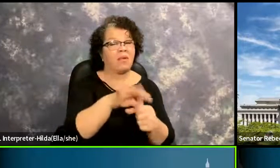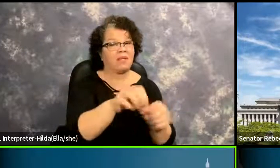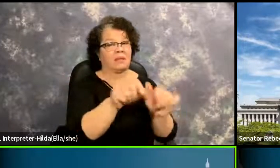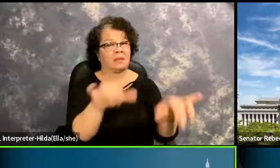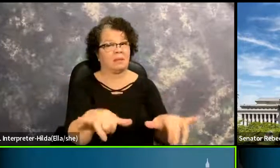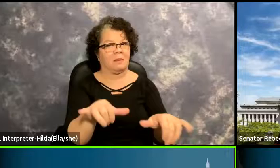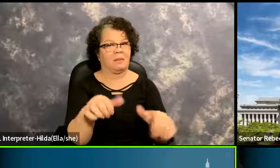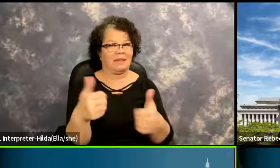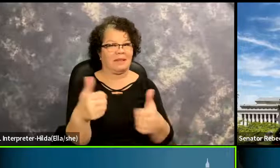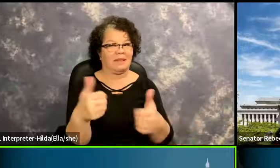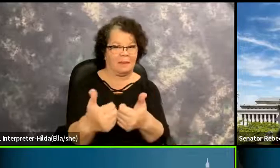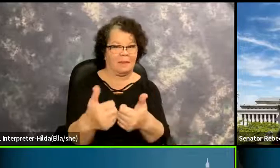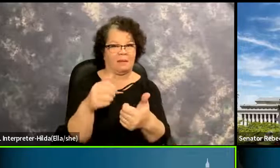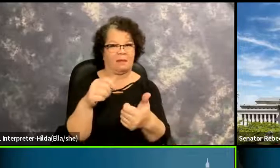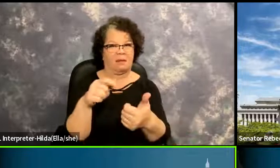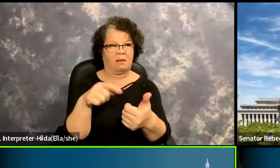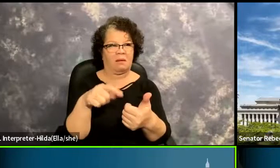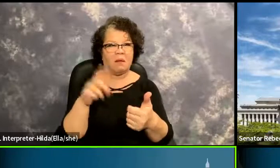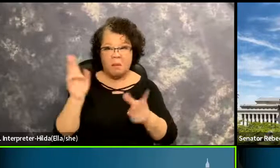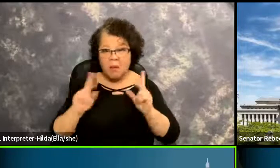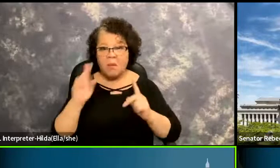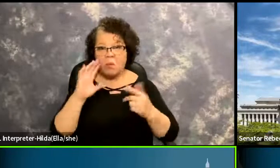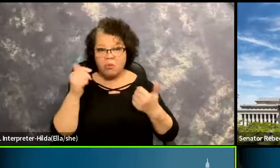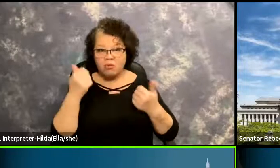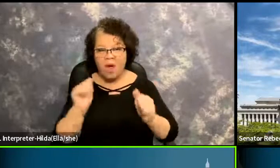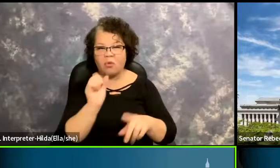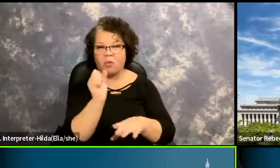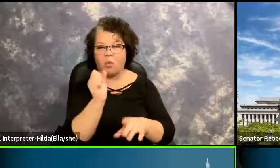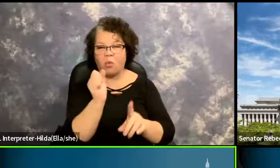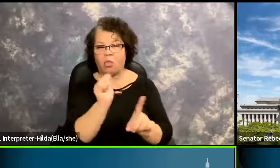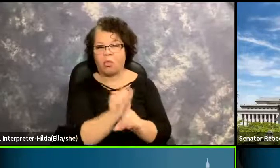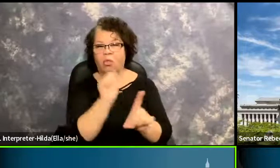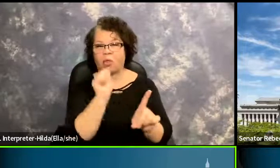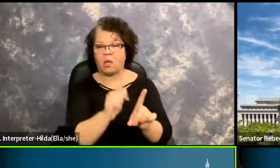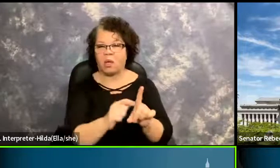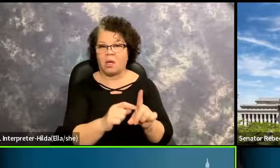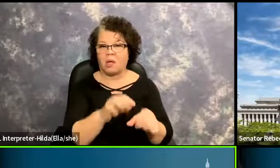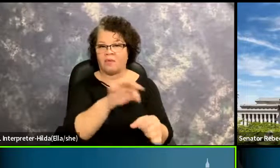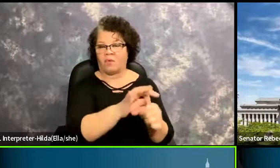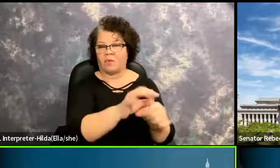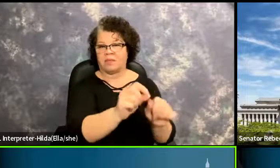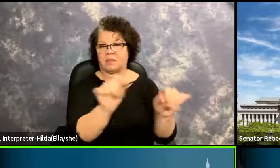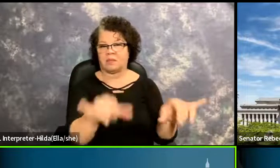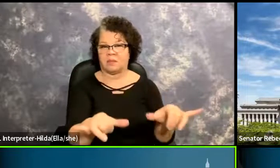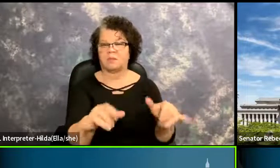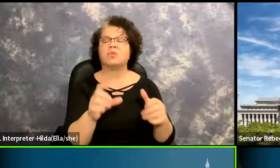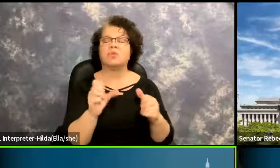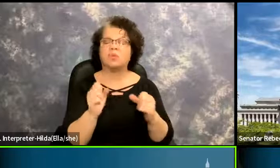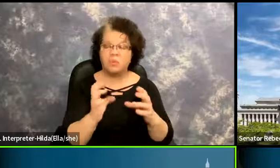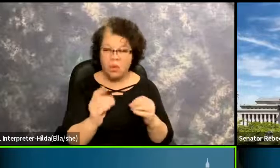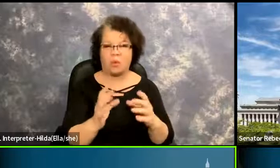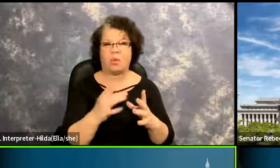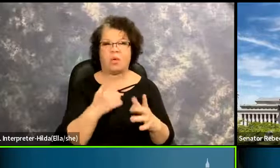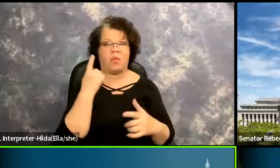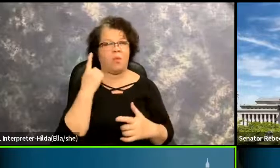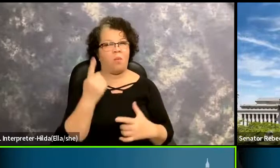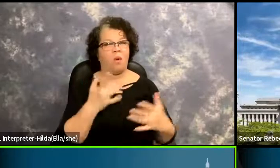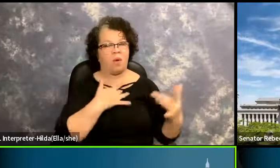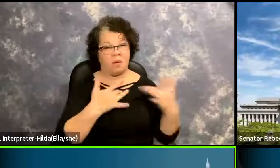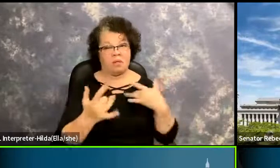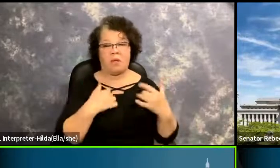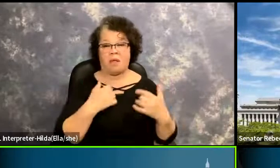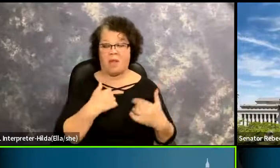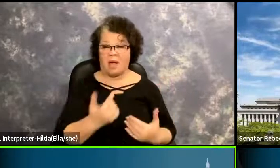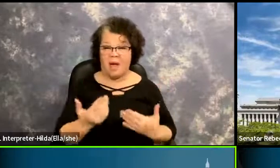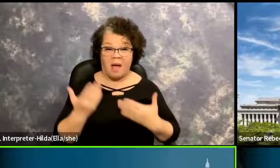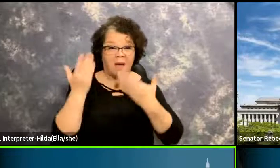happens all over the place. People will try to do that in a variety of ways. And so the concern that I've raised with the advocates